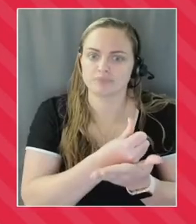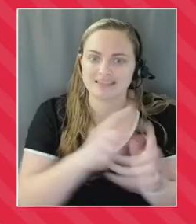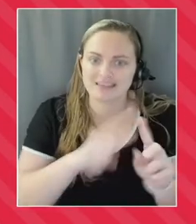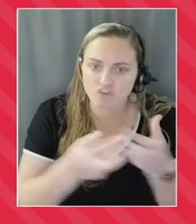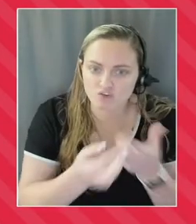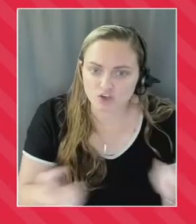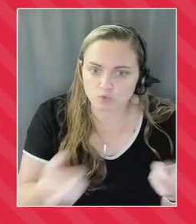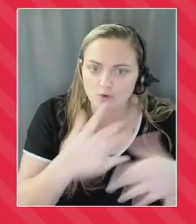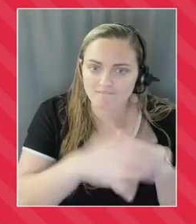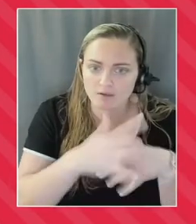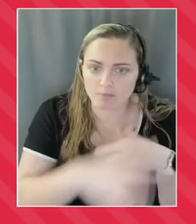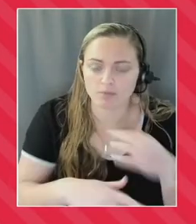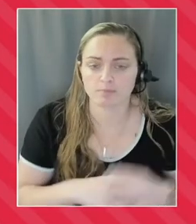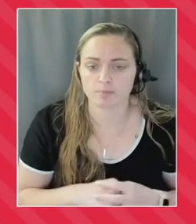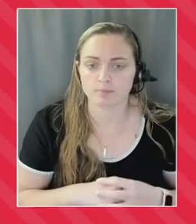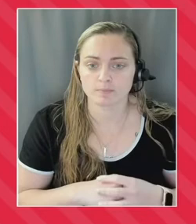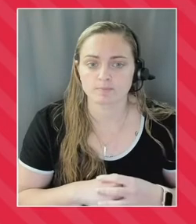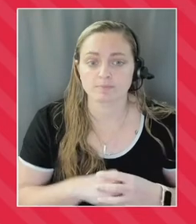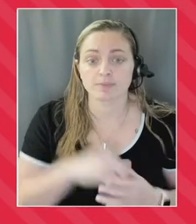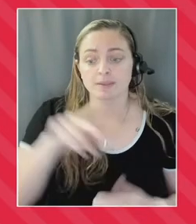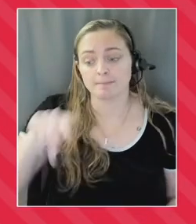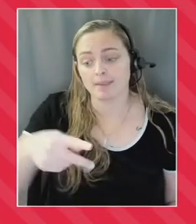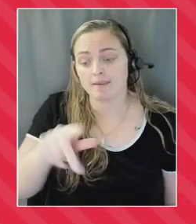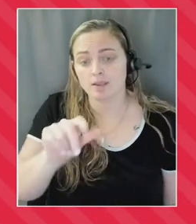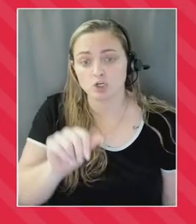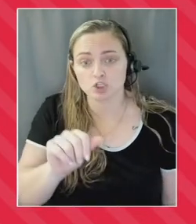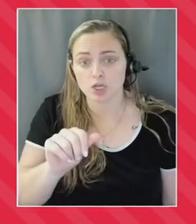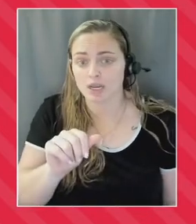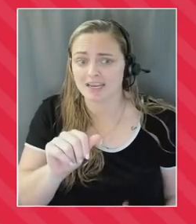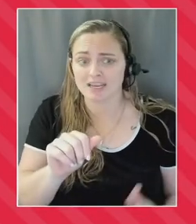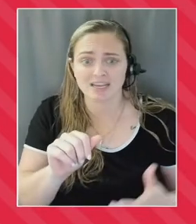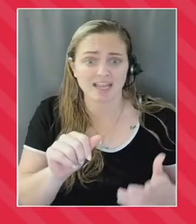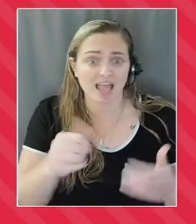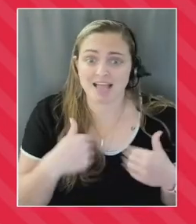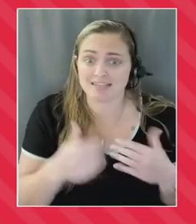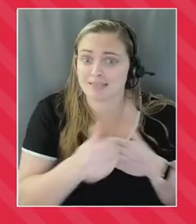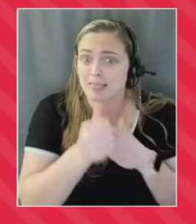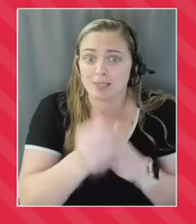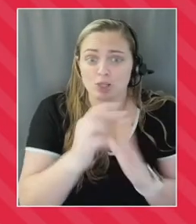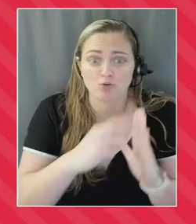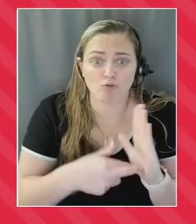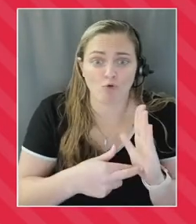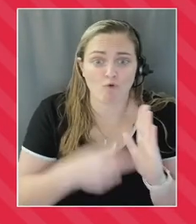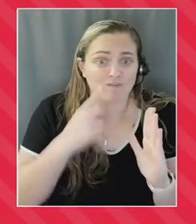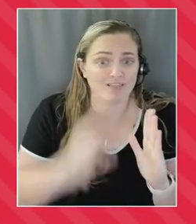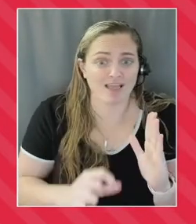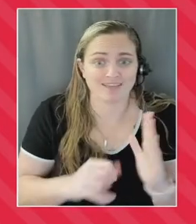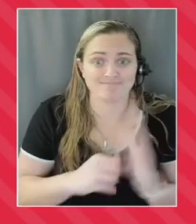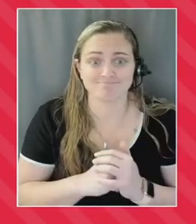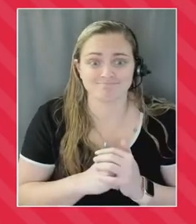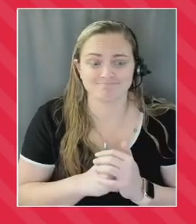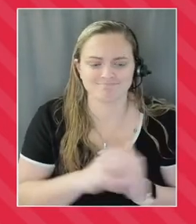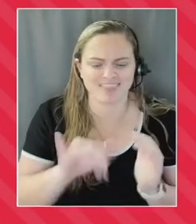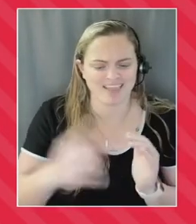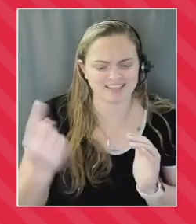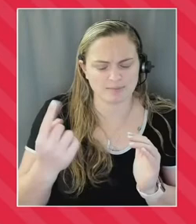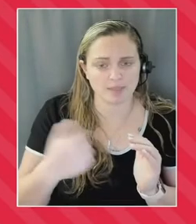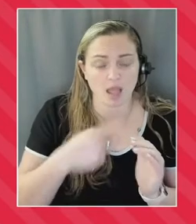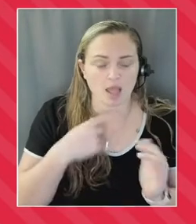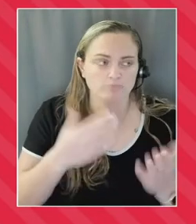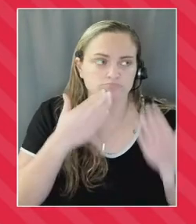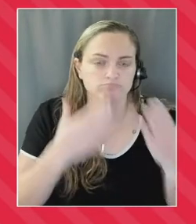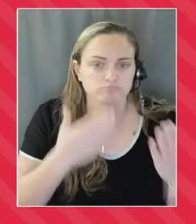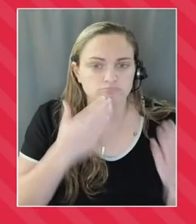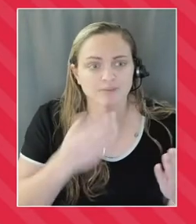resources that we have. And PHA is taking a leadership role at that. And that's something that I am grateful to